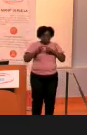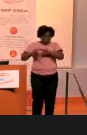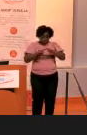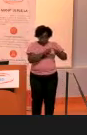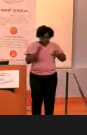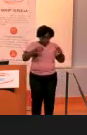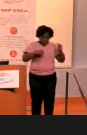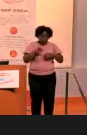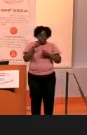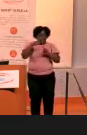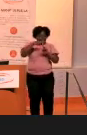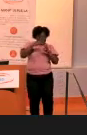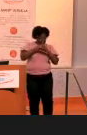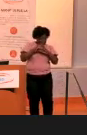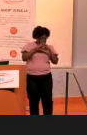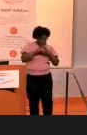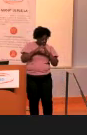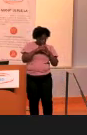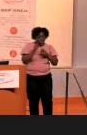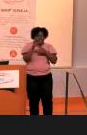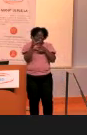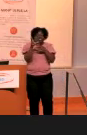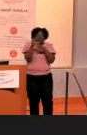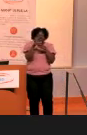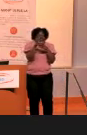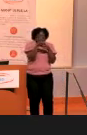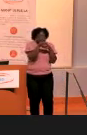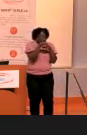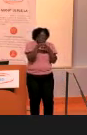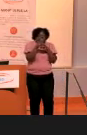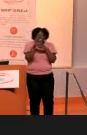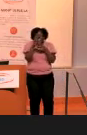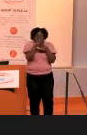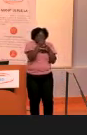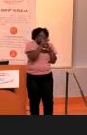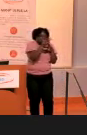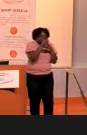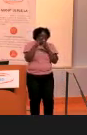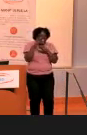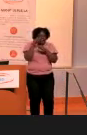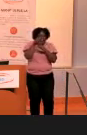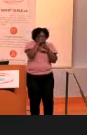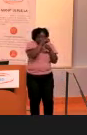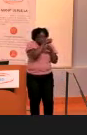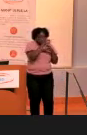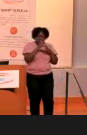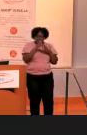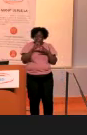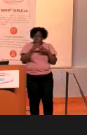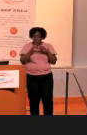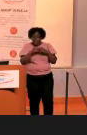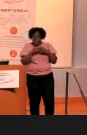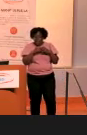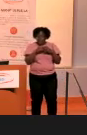Those are specialized cells with receptors on them, as indicated by that yellow Y-type shape. And when